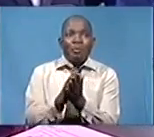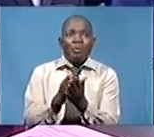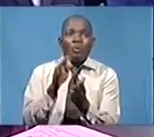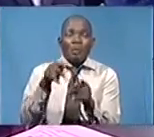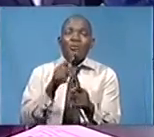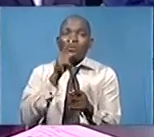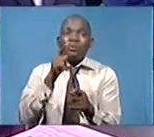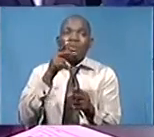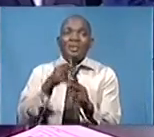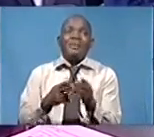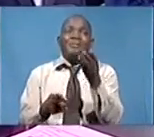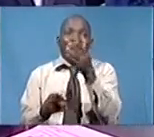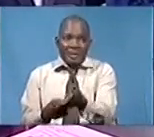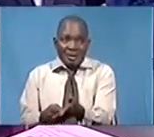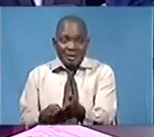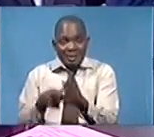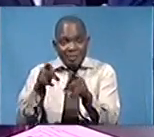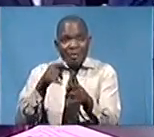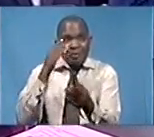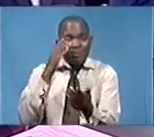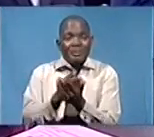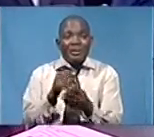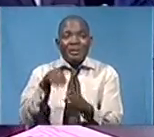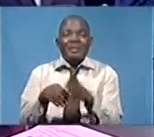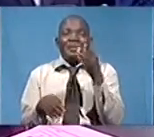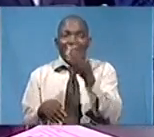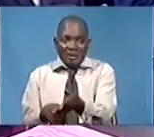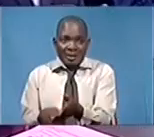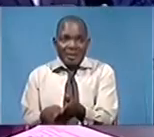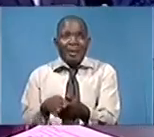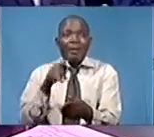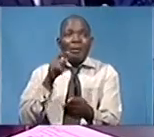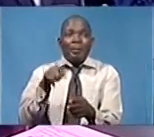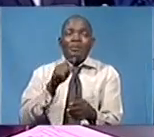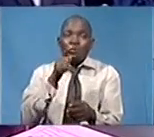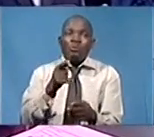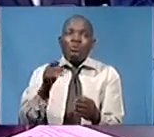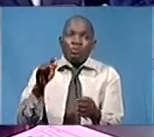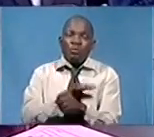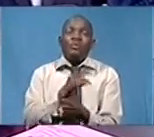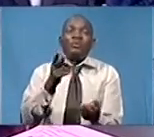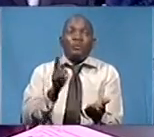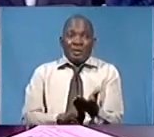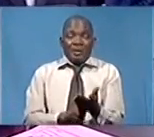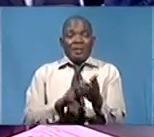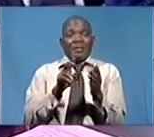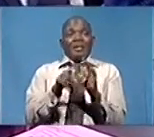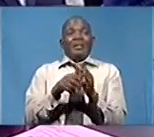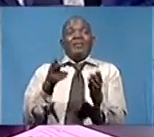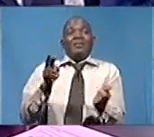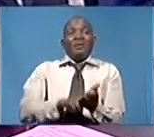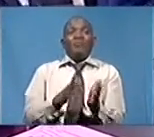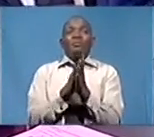register whether or not the person is duly registered to vote. In that register, which is